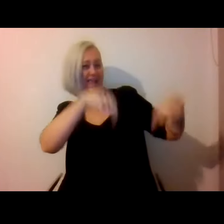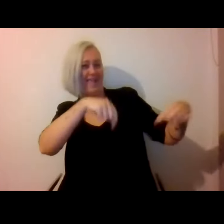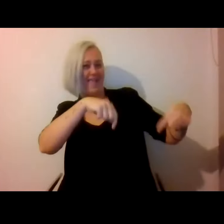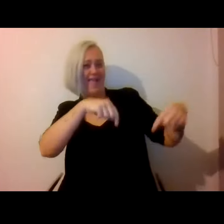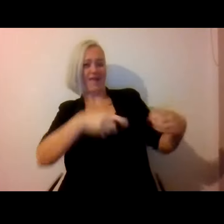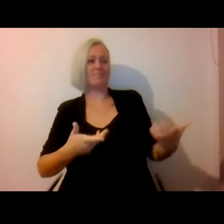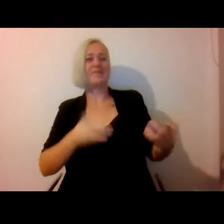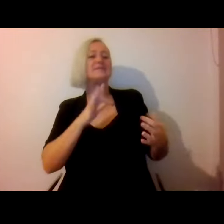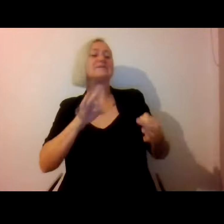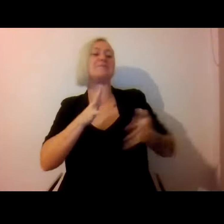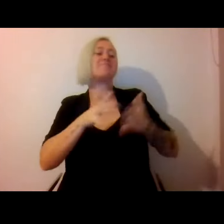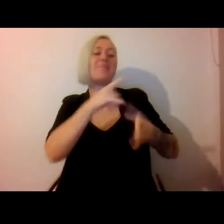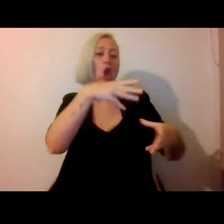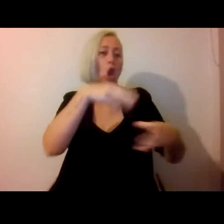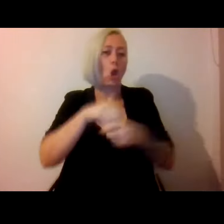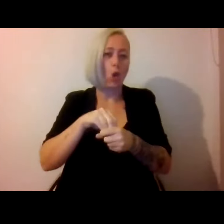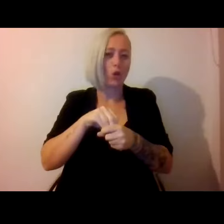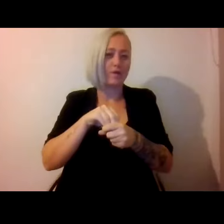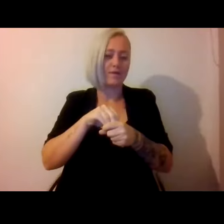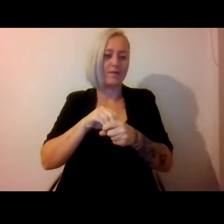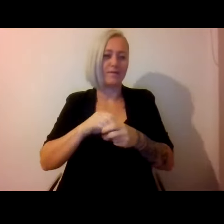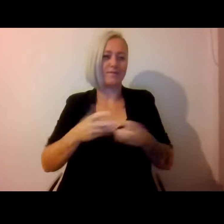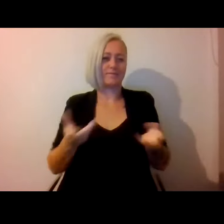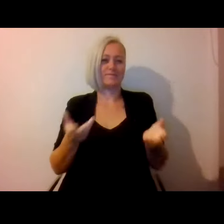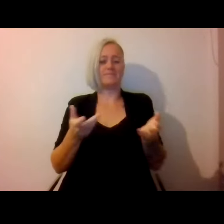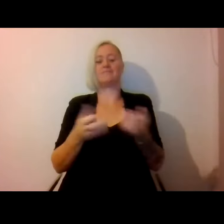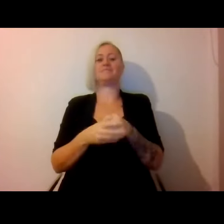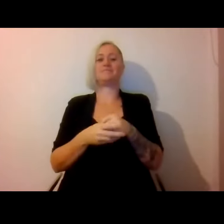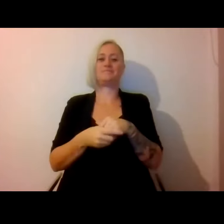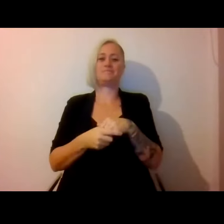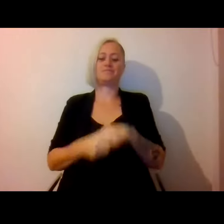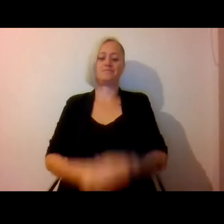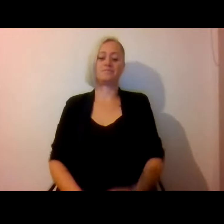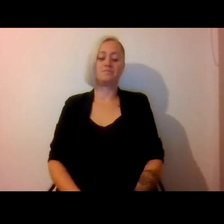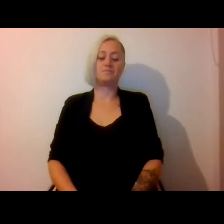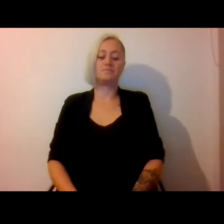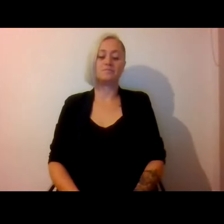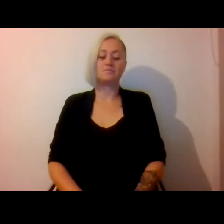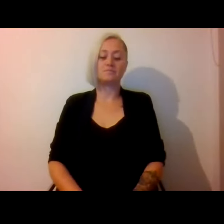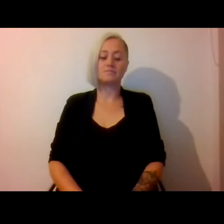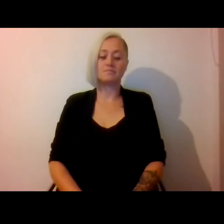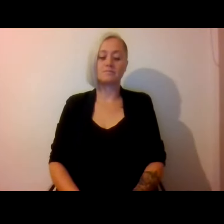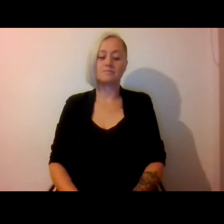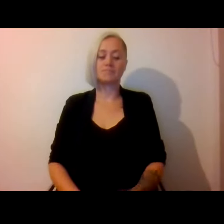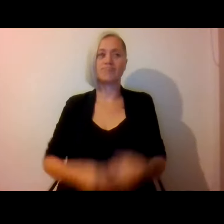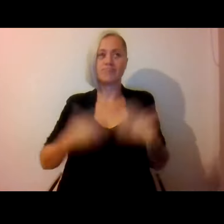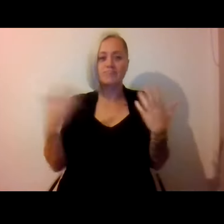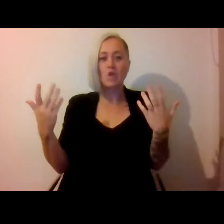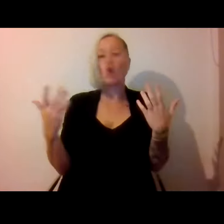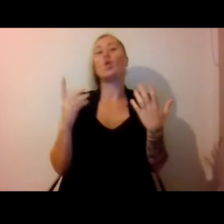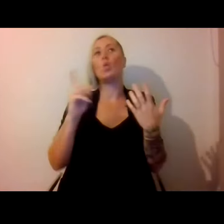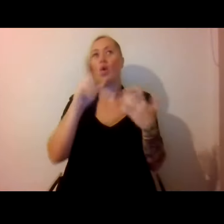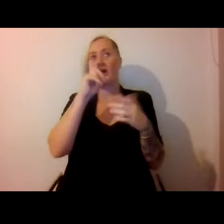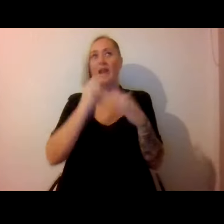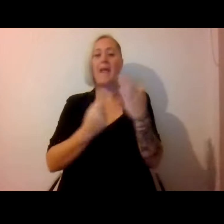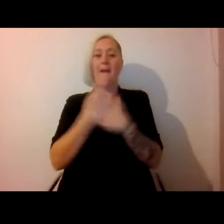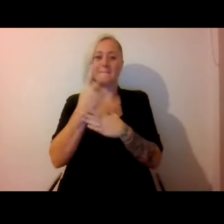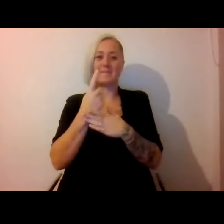Or they just don't meet their needs, simple as that. So the consequence of this dynamic is